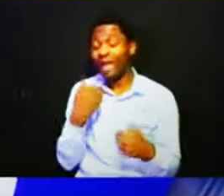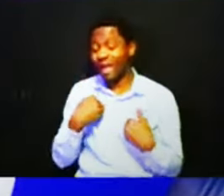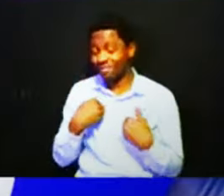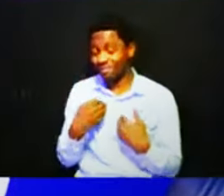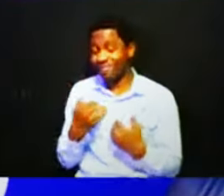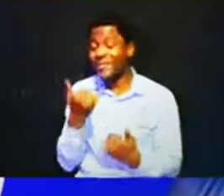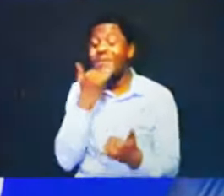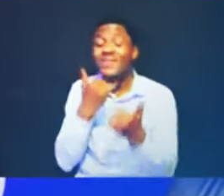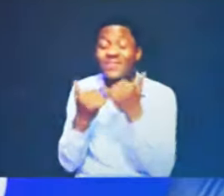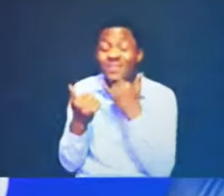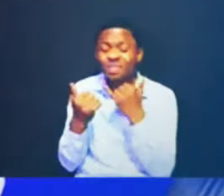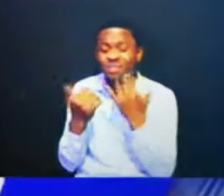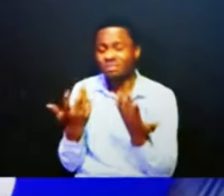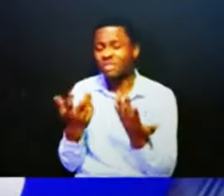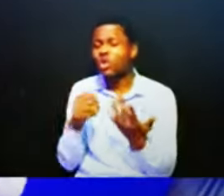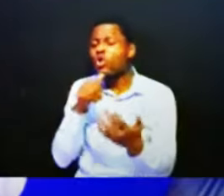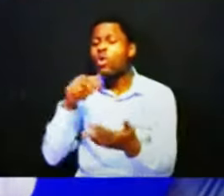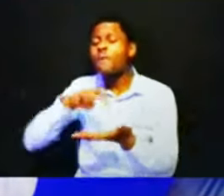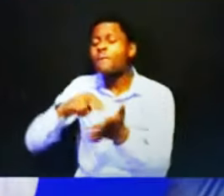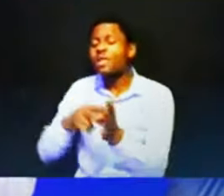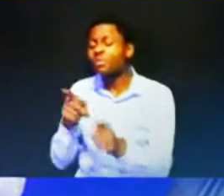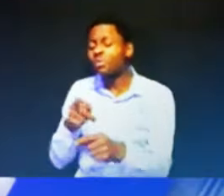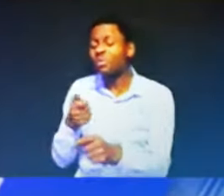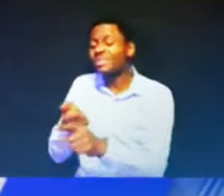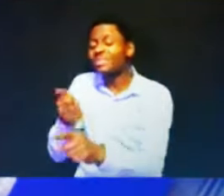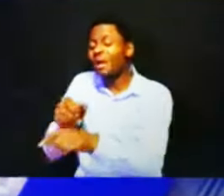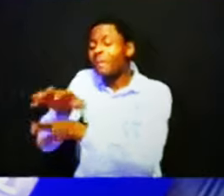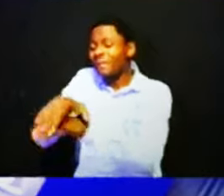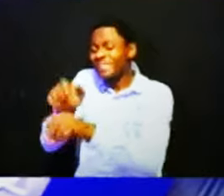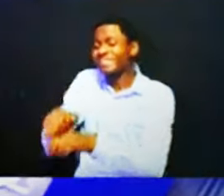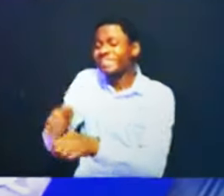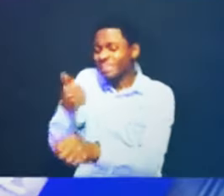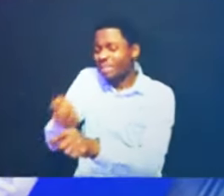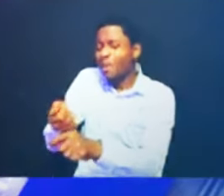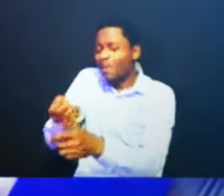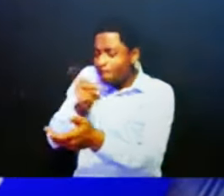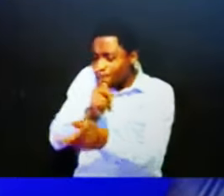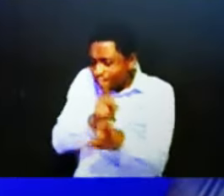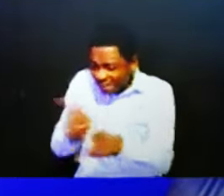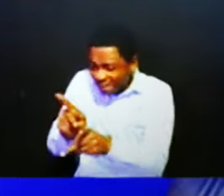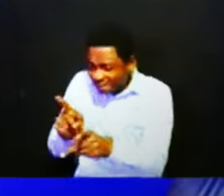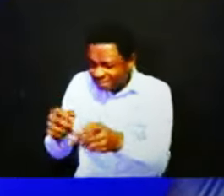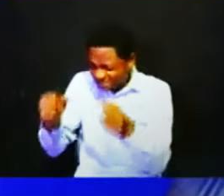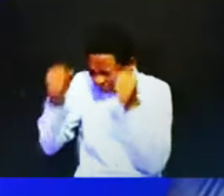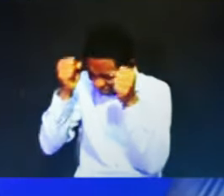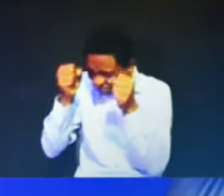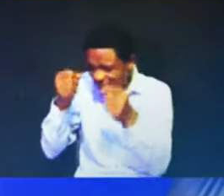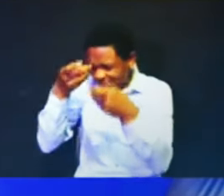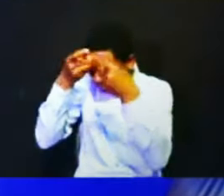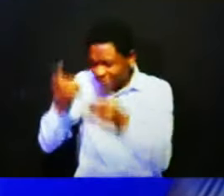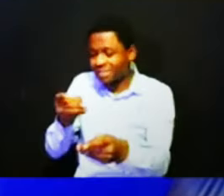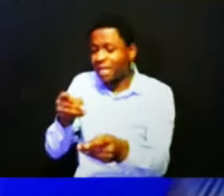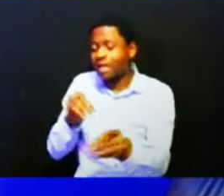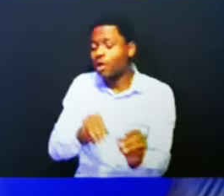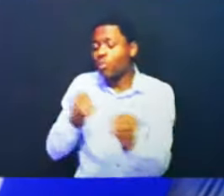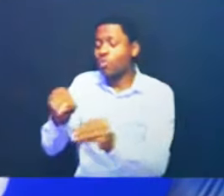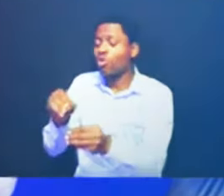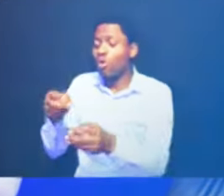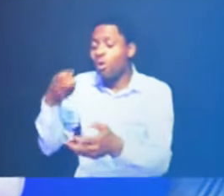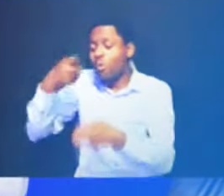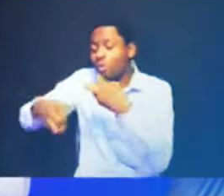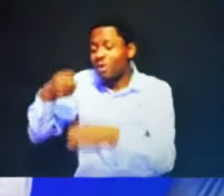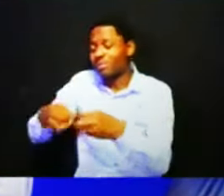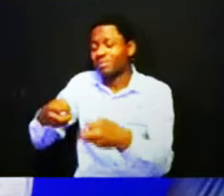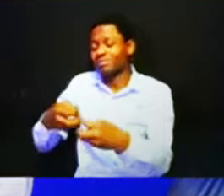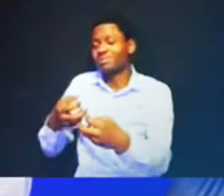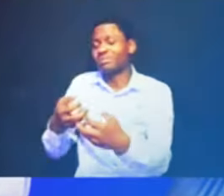to directly put obstacle in people's way. Now, only a cancer, ye can't say Sintibia, yem pese, ye tresses, I